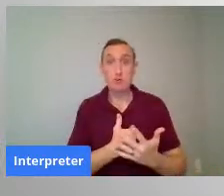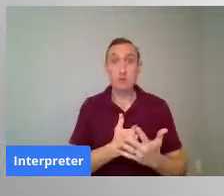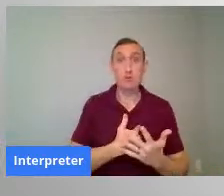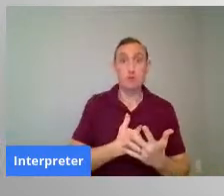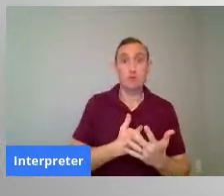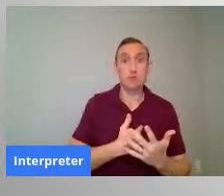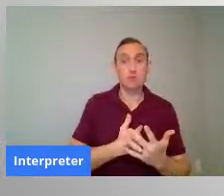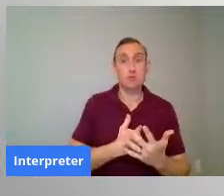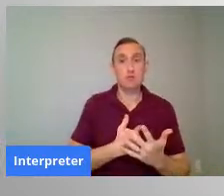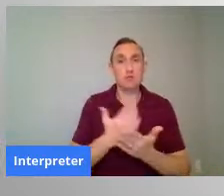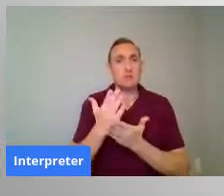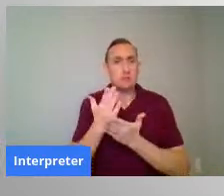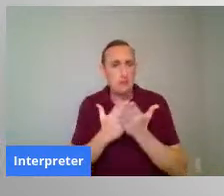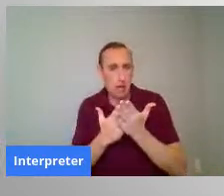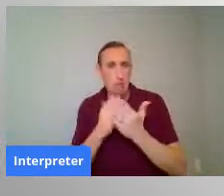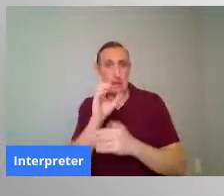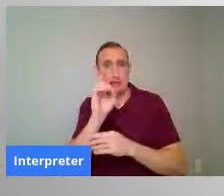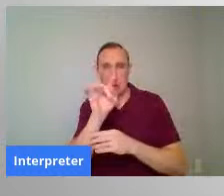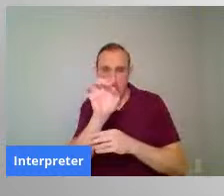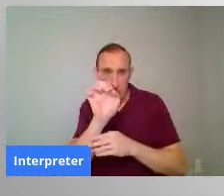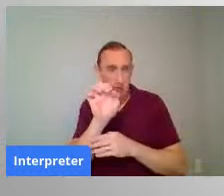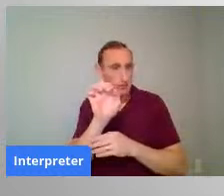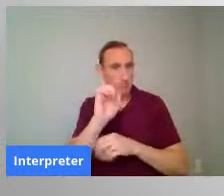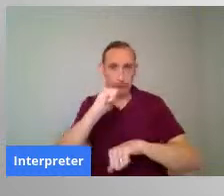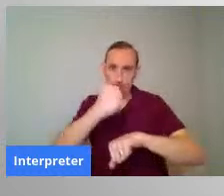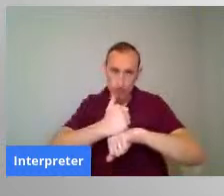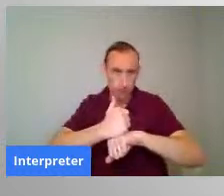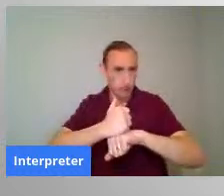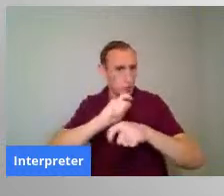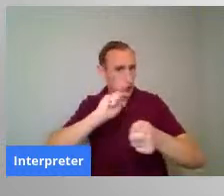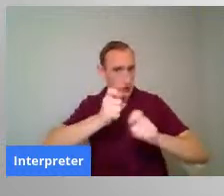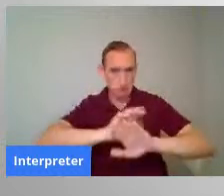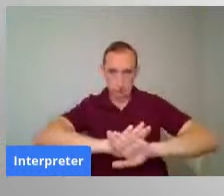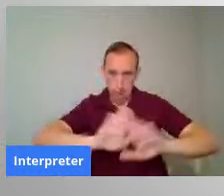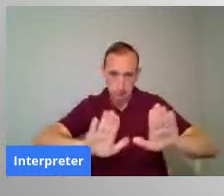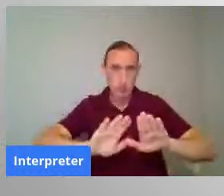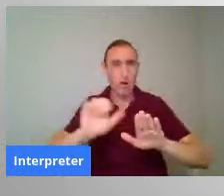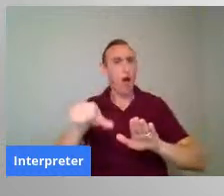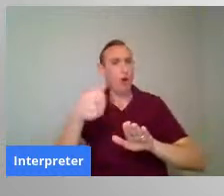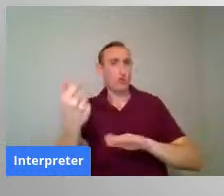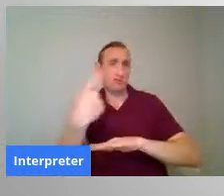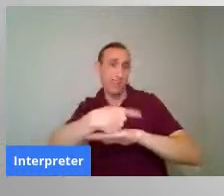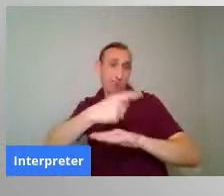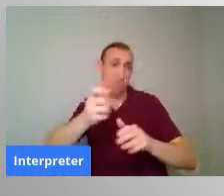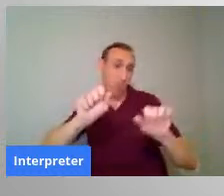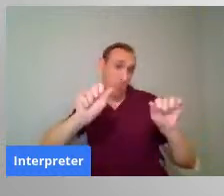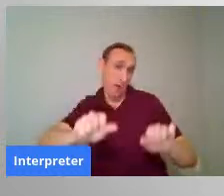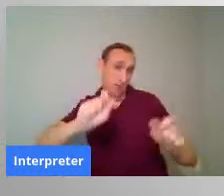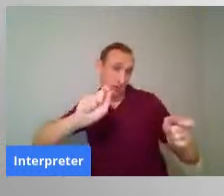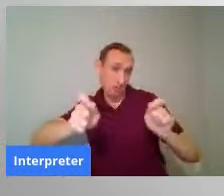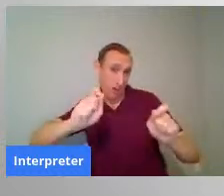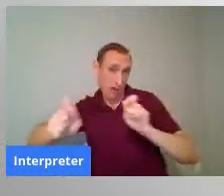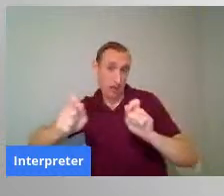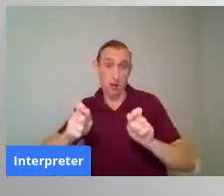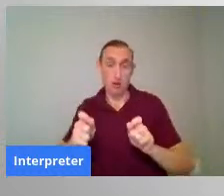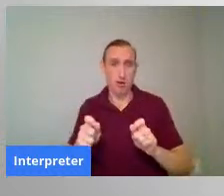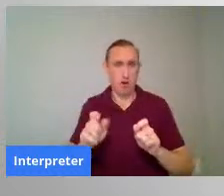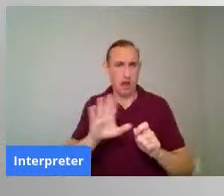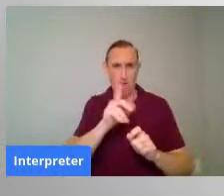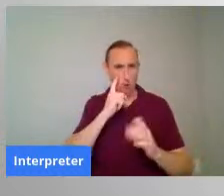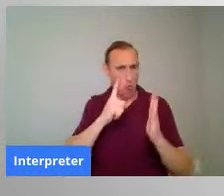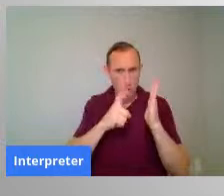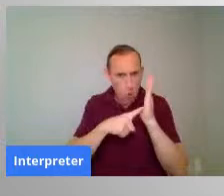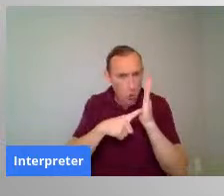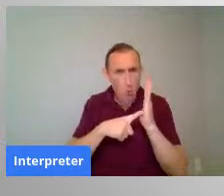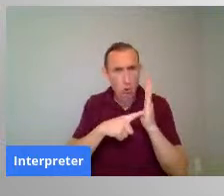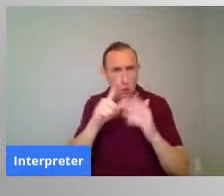more locked into, but you know, and we've looked at the calendar, I don't know how many times, and I didn't notice that there were 21 days off. And so